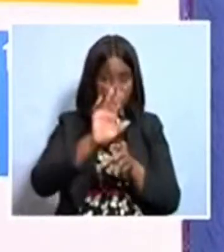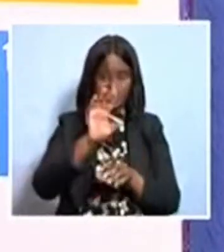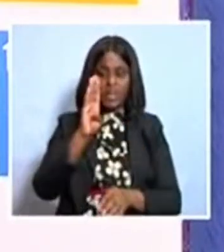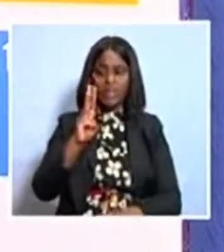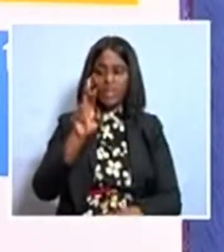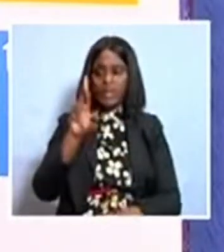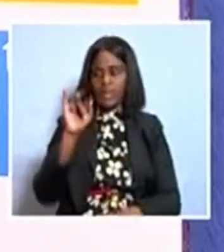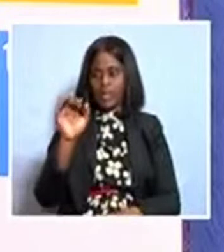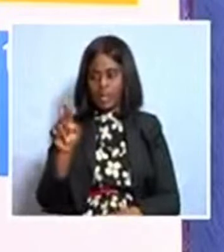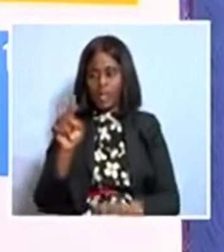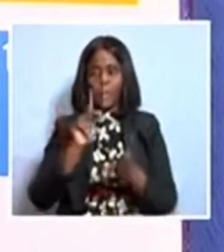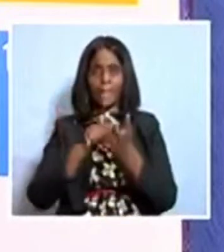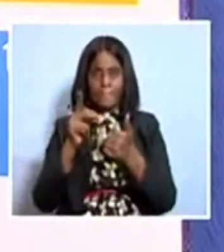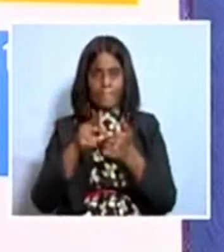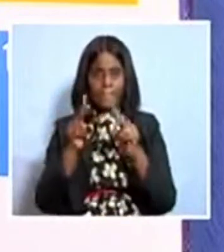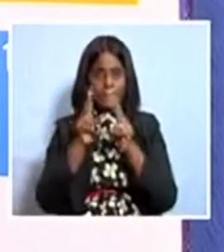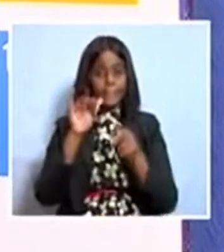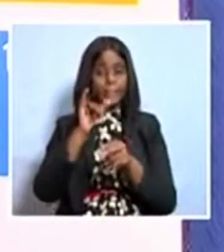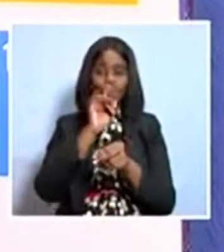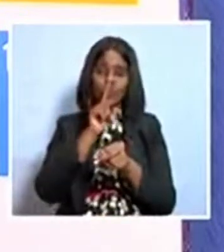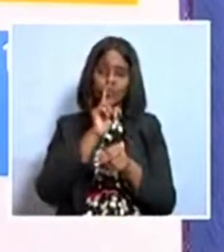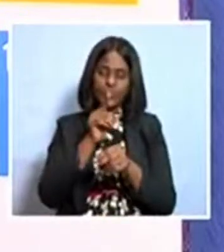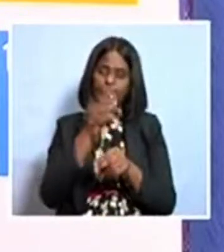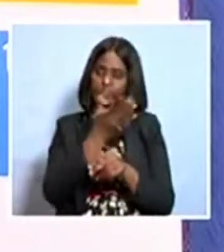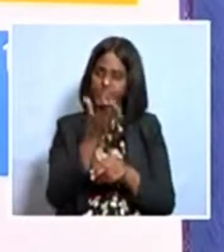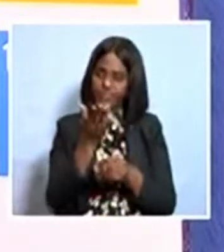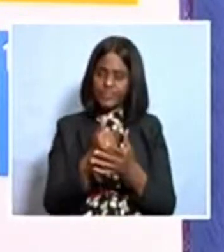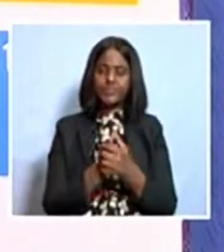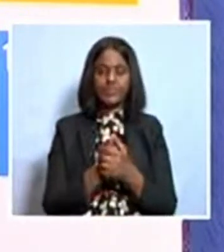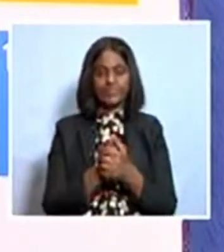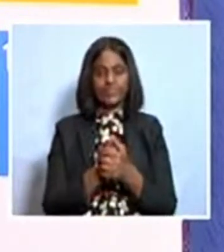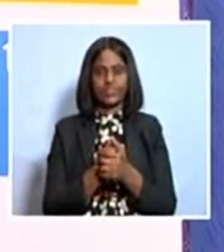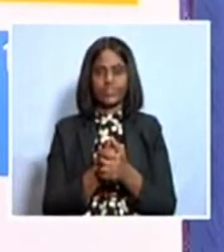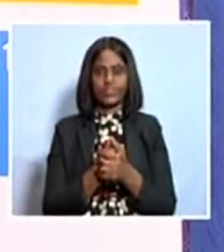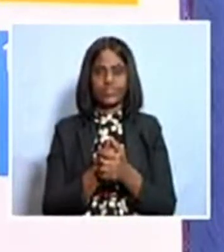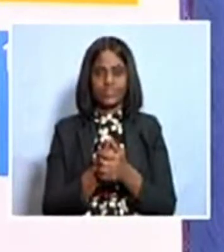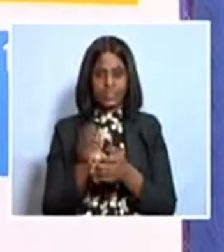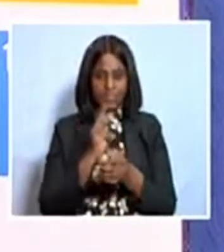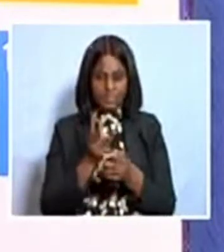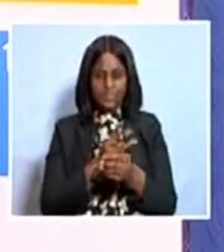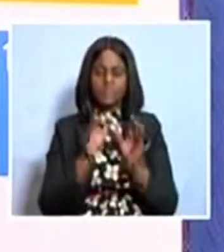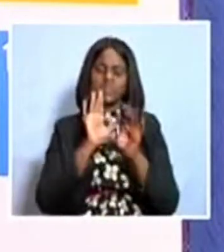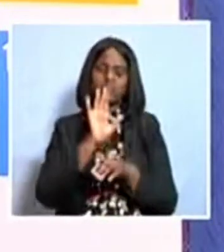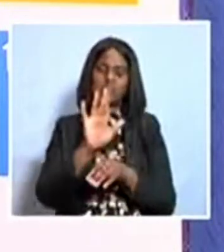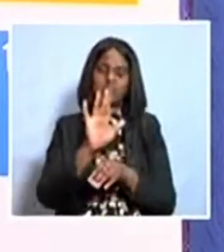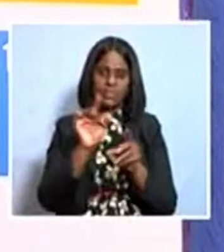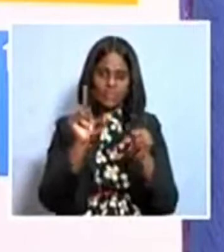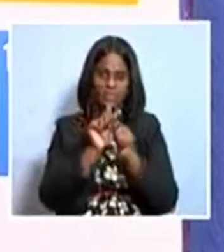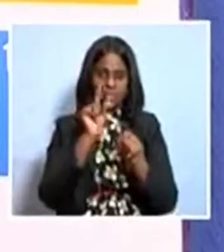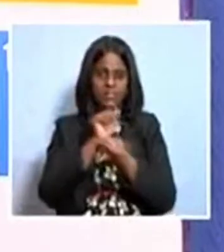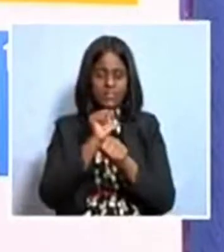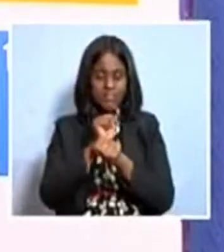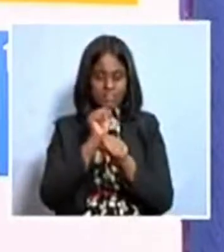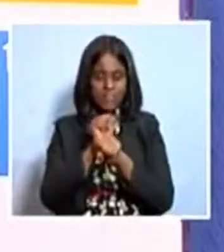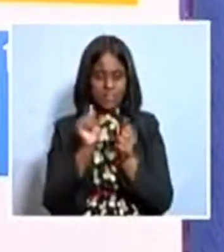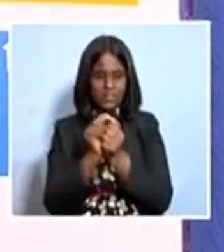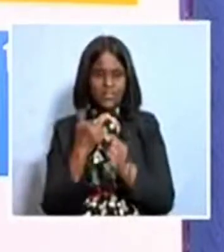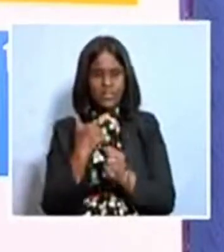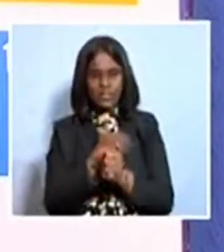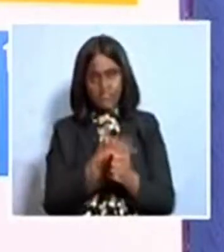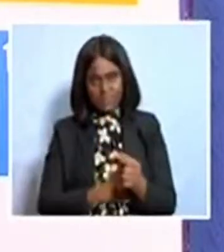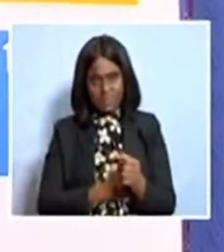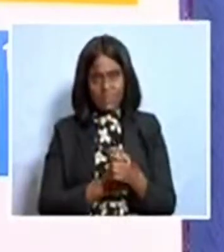BRI programs. So indeed, for sure, we are on course to partner with China.